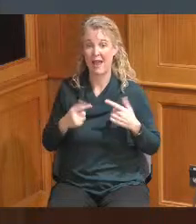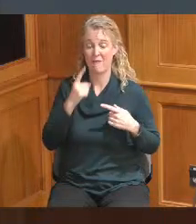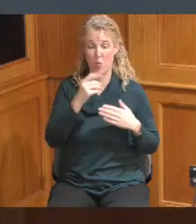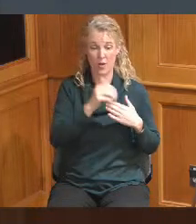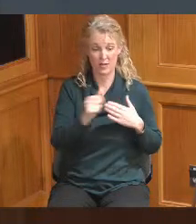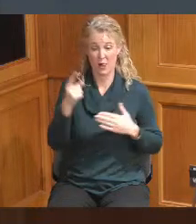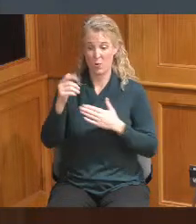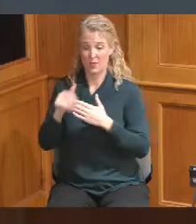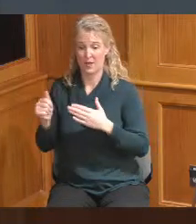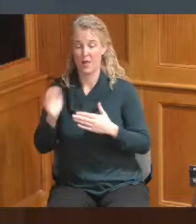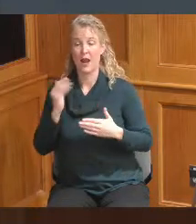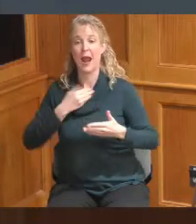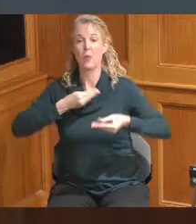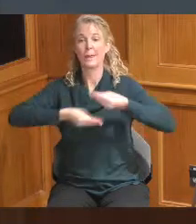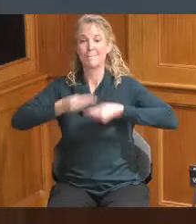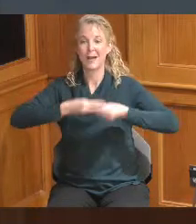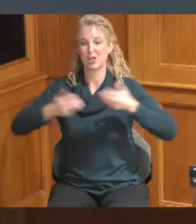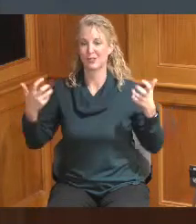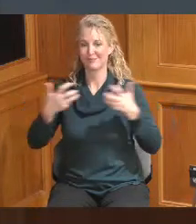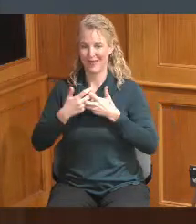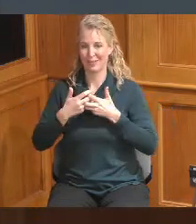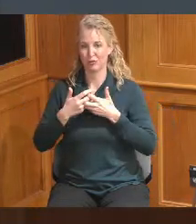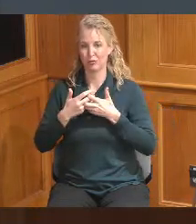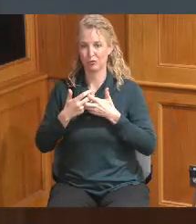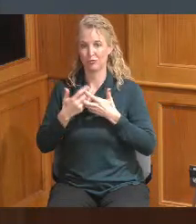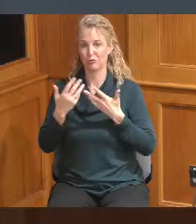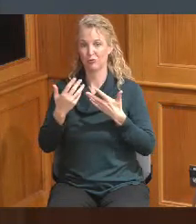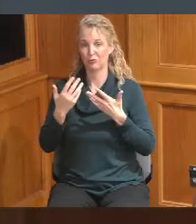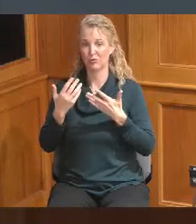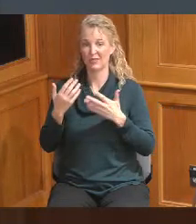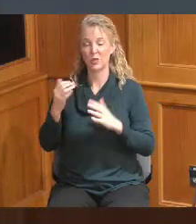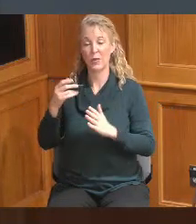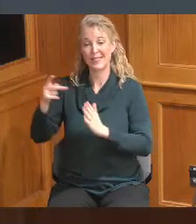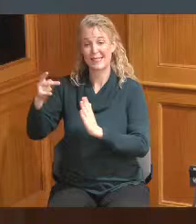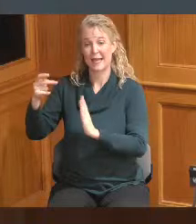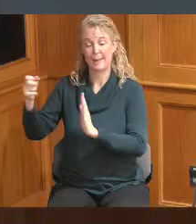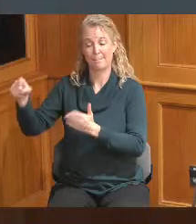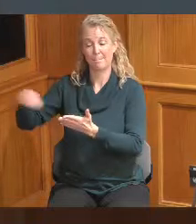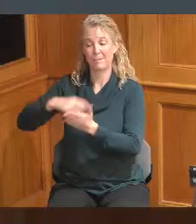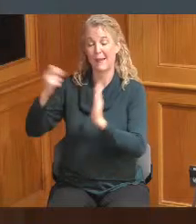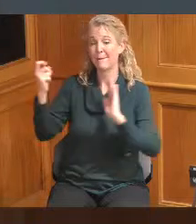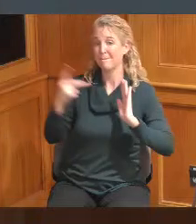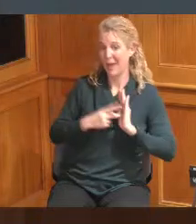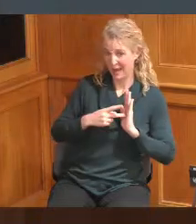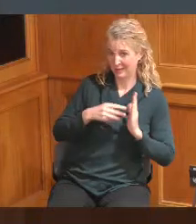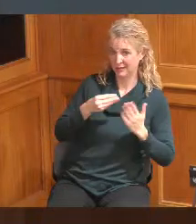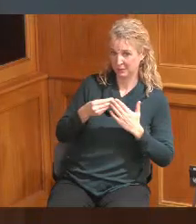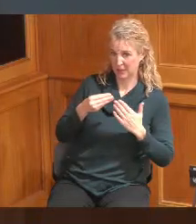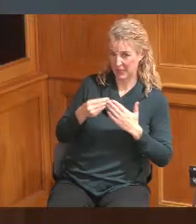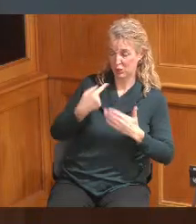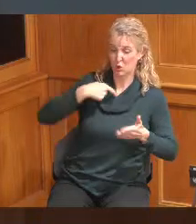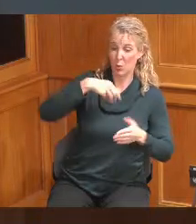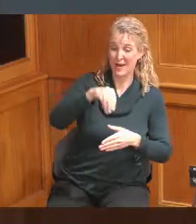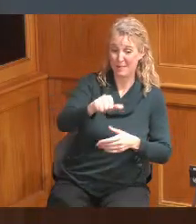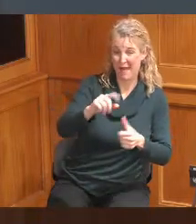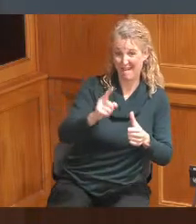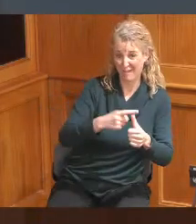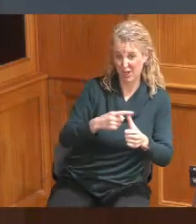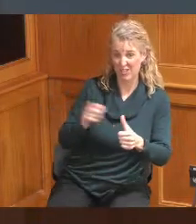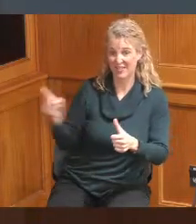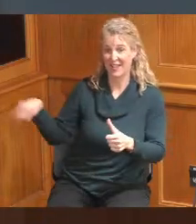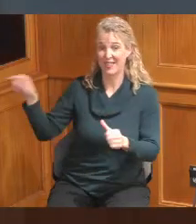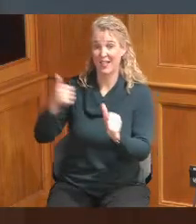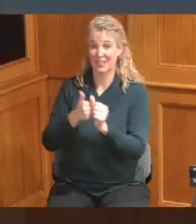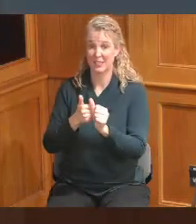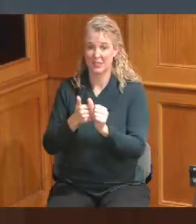budget matches the grant we get from the federal government. It's a reimbursement grant that tends to run a little bit behind, both